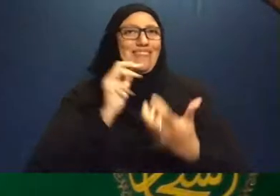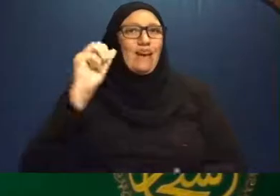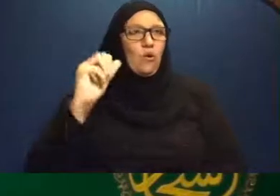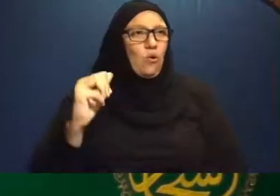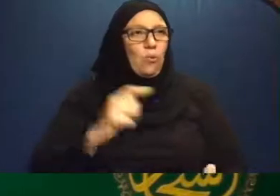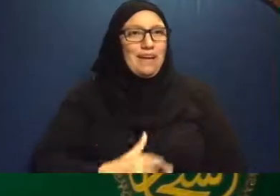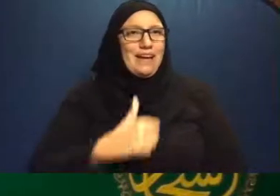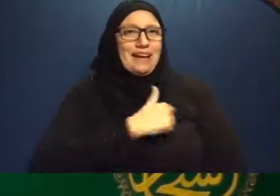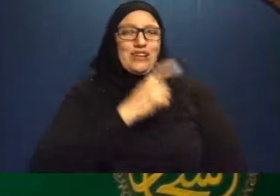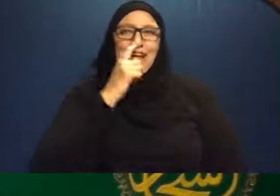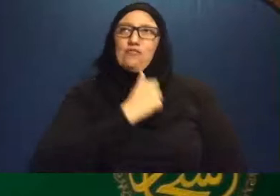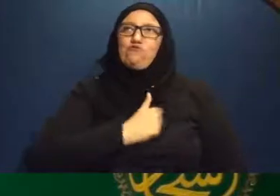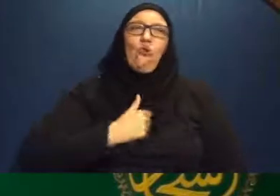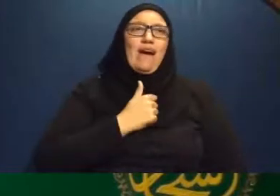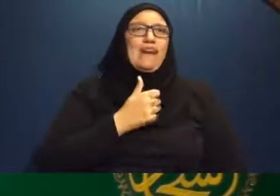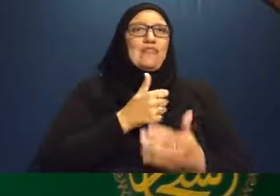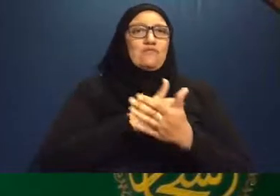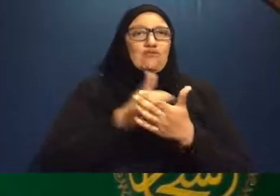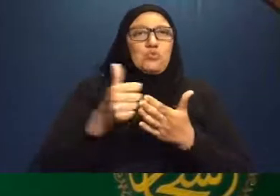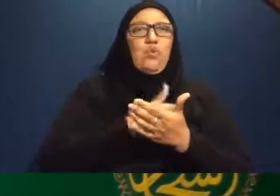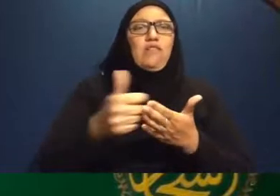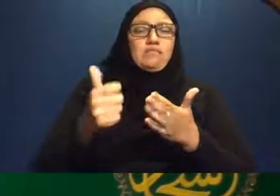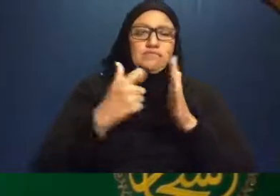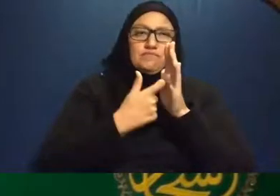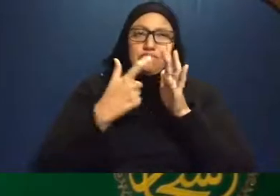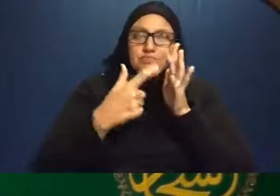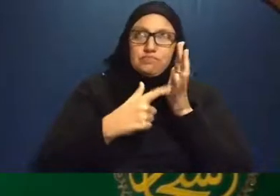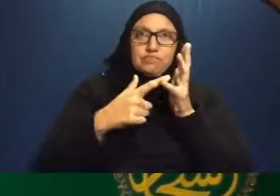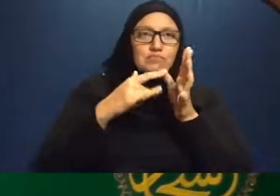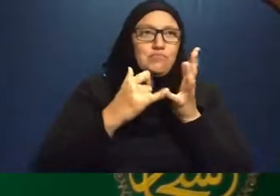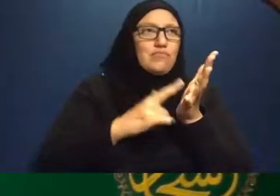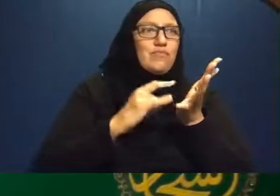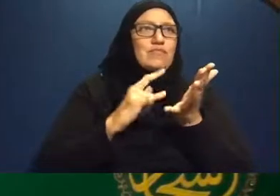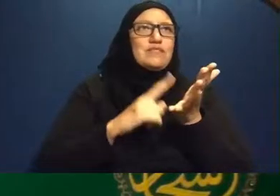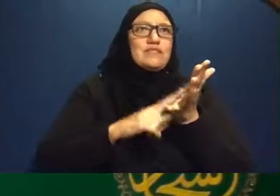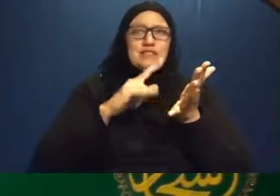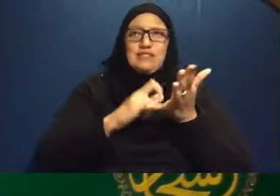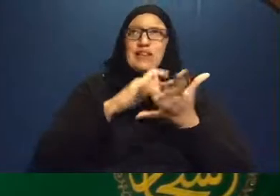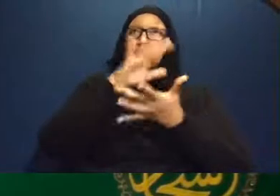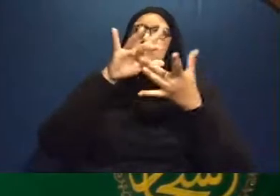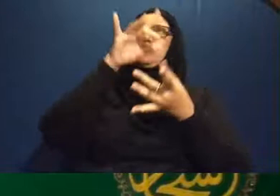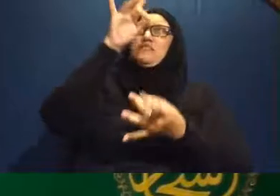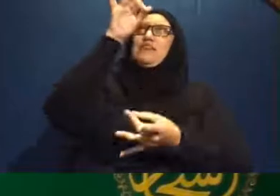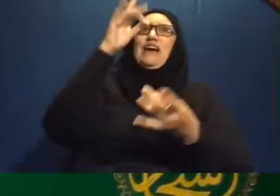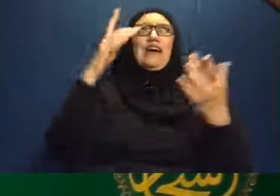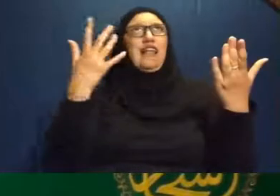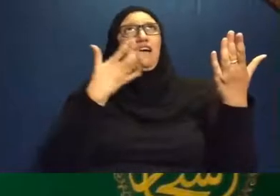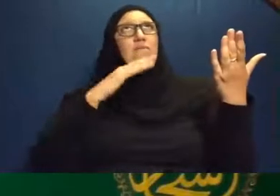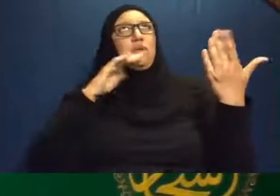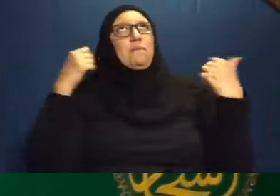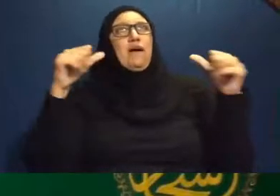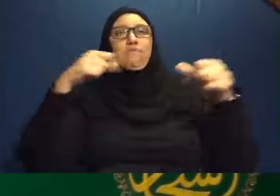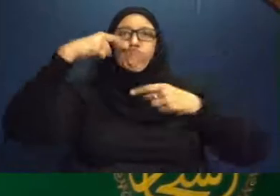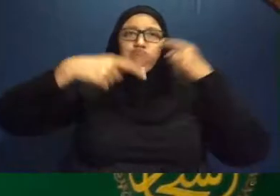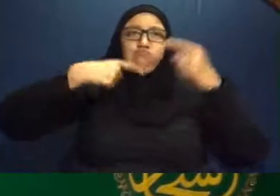the spirituality of these holy months, the vigils during the nine times of the months of Ramadan, alhamdulillah, inshallah, we made the Laylatul Qadr